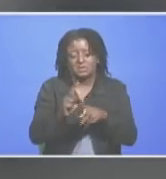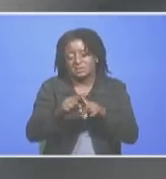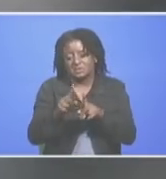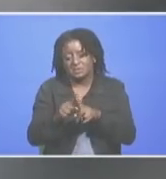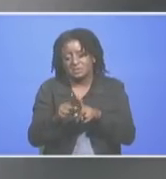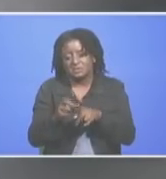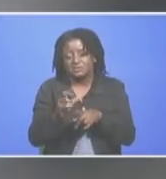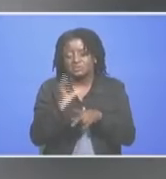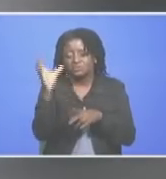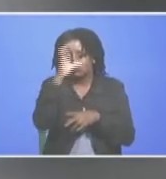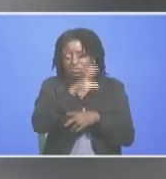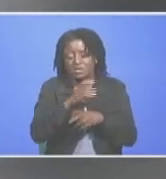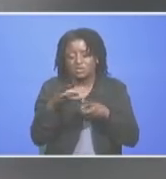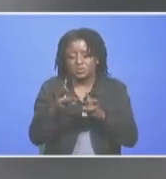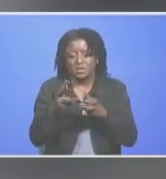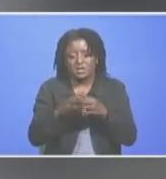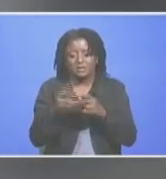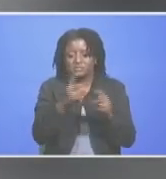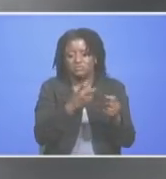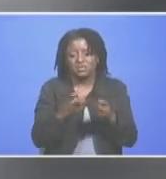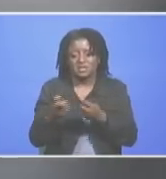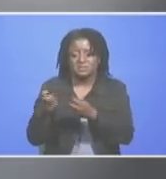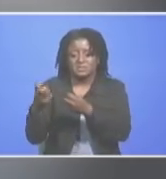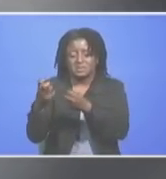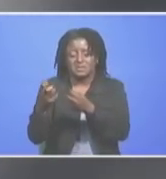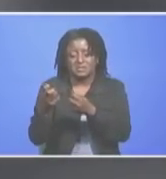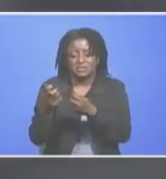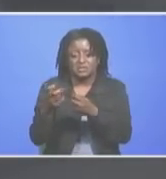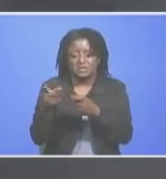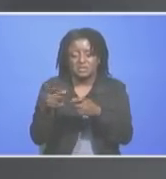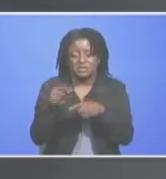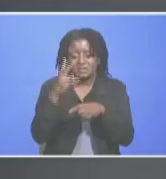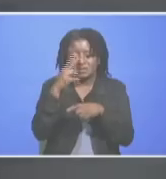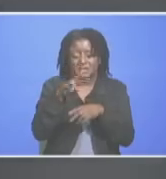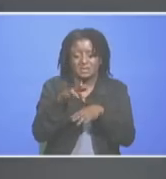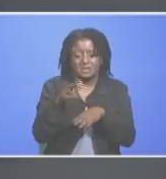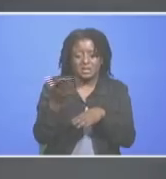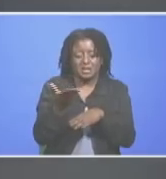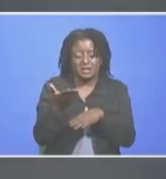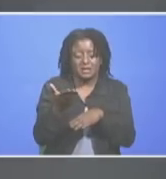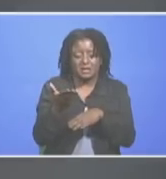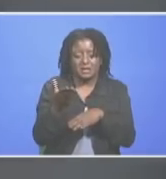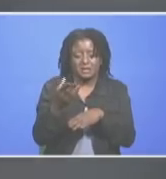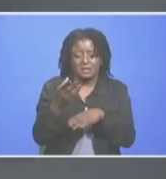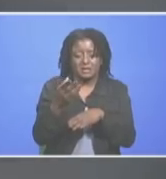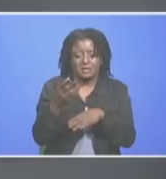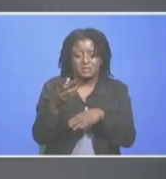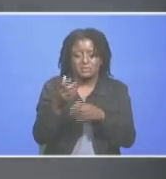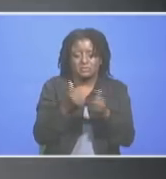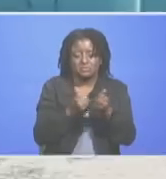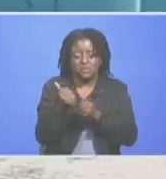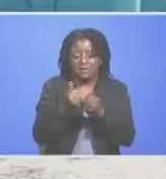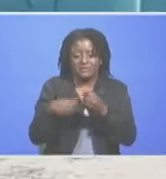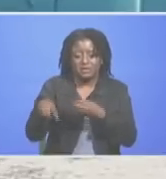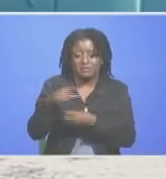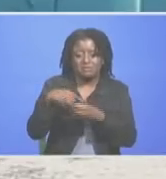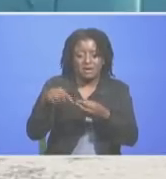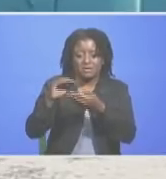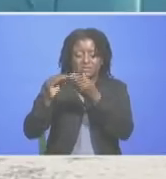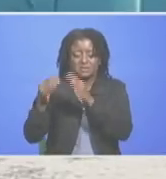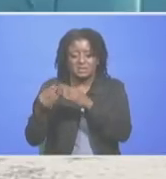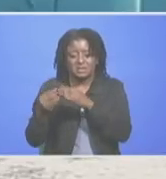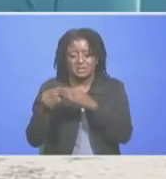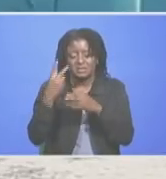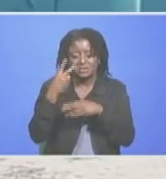can be seen here in a video making the rounds through the Capitol on a bicycle. Shaq was spotted on Mackey Street and Paradise